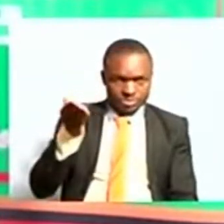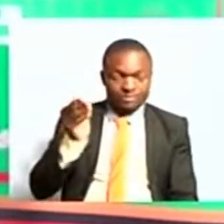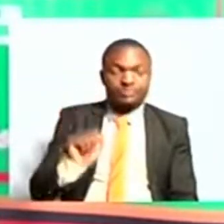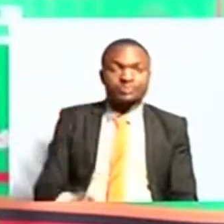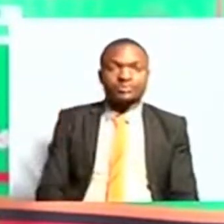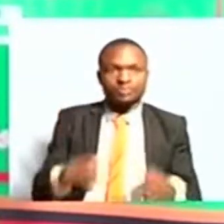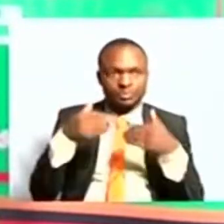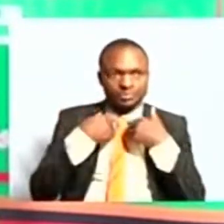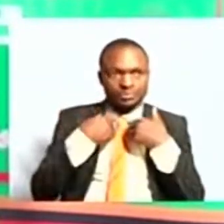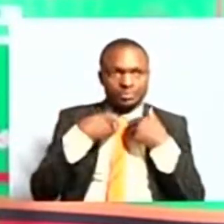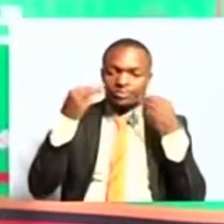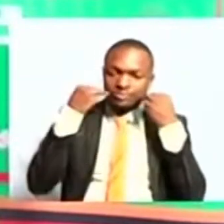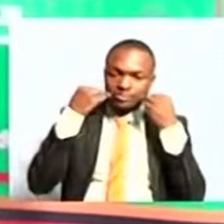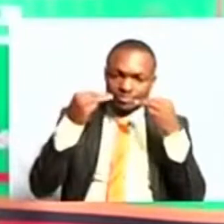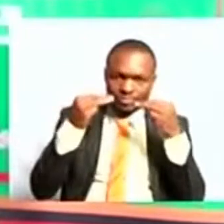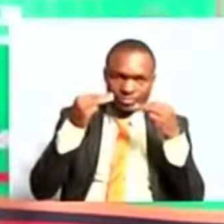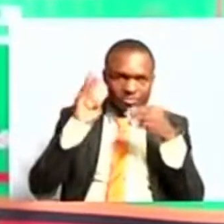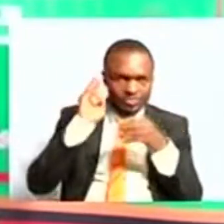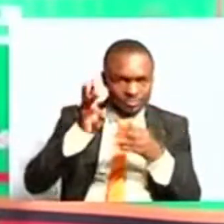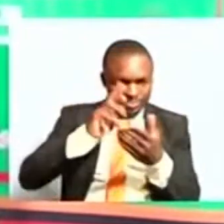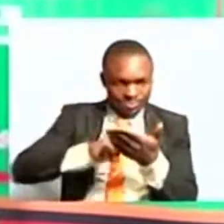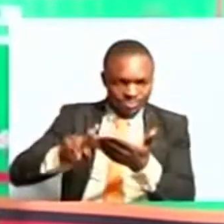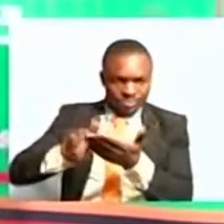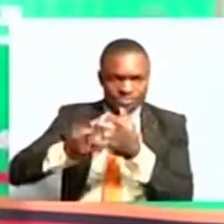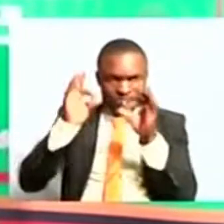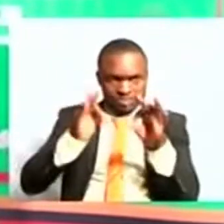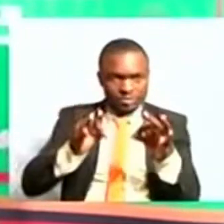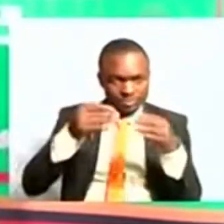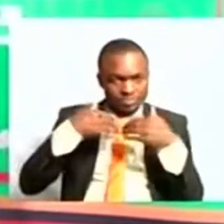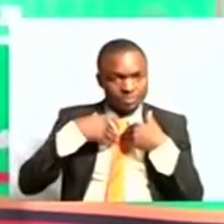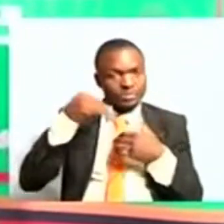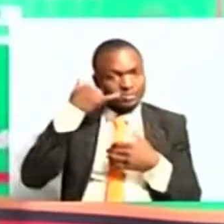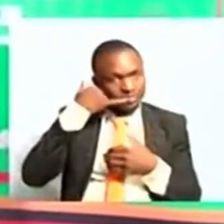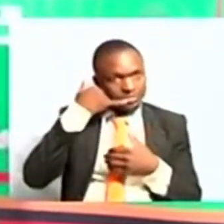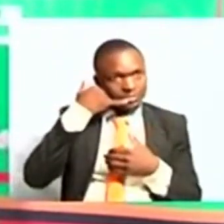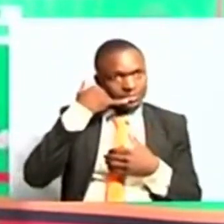have also text lines which we'll be reading. If you have a caller on the line,